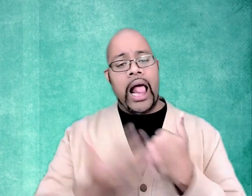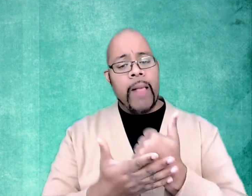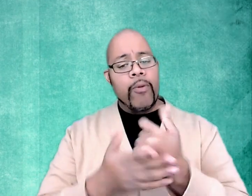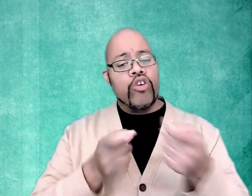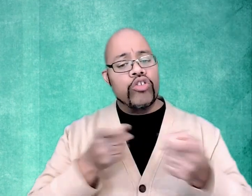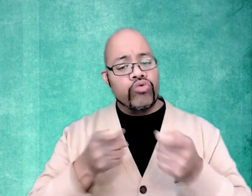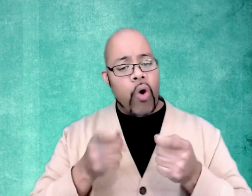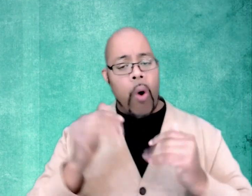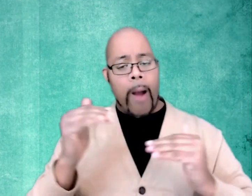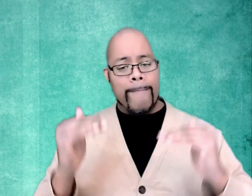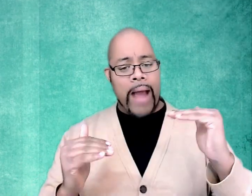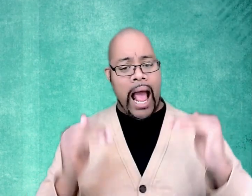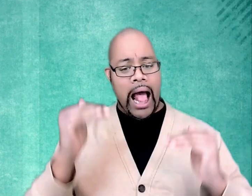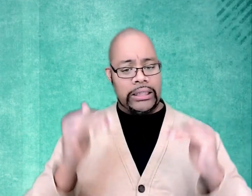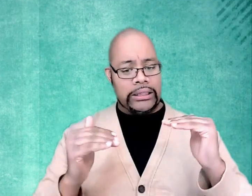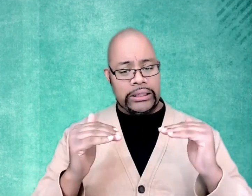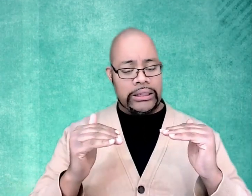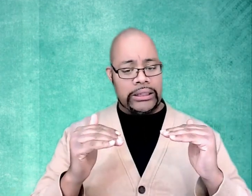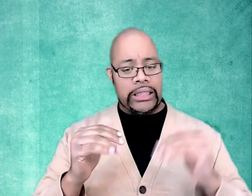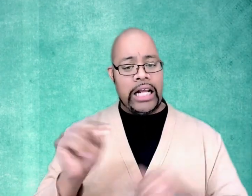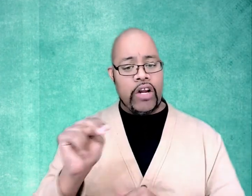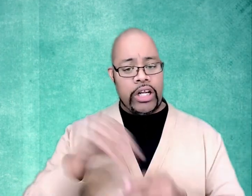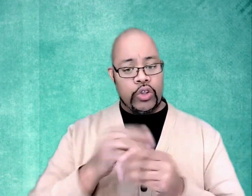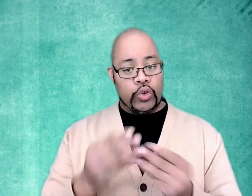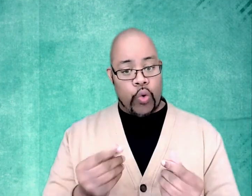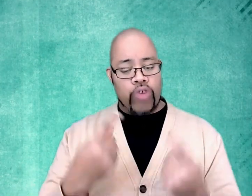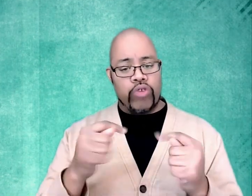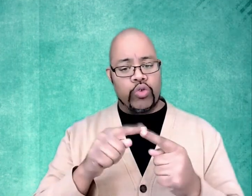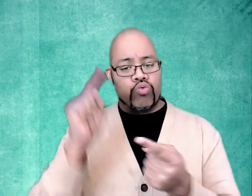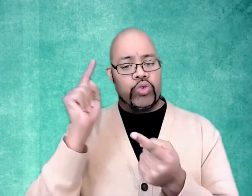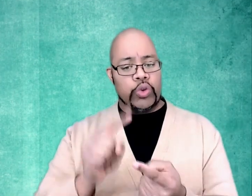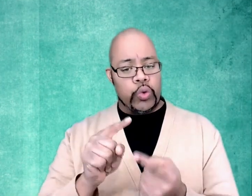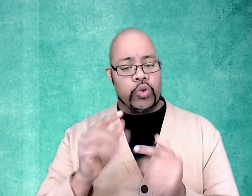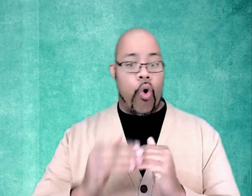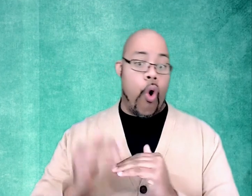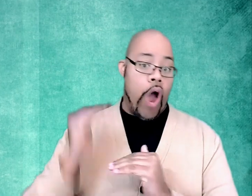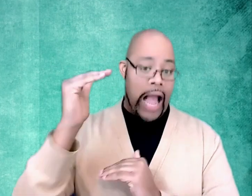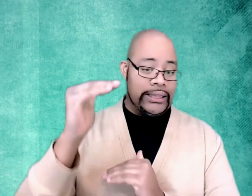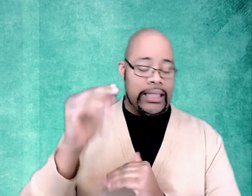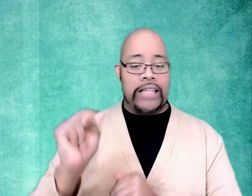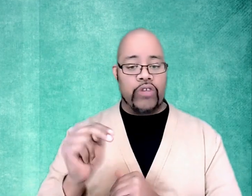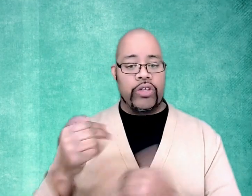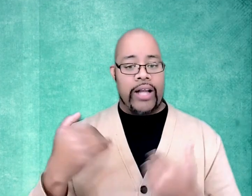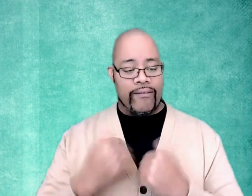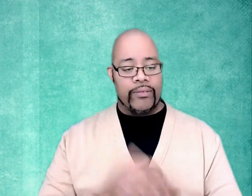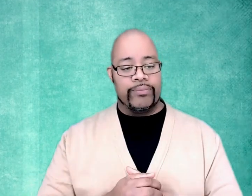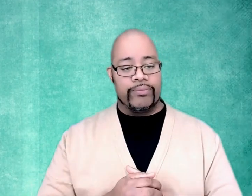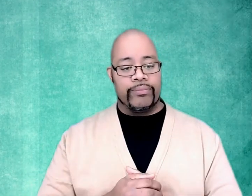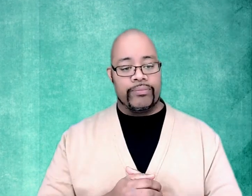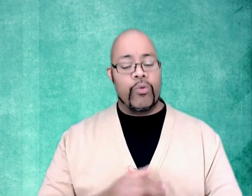helps control and balance the amount of nitrogen in the soils, and it tries to reduce the amount of excess nitrogen we have.